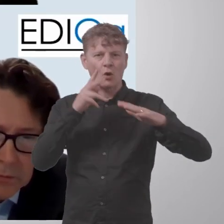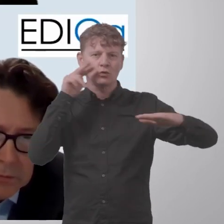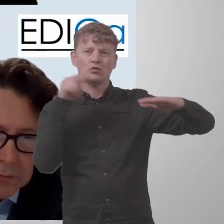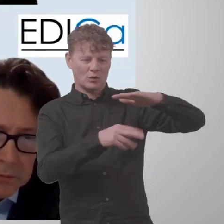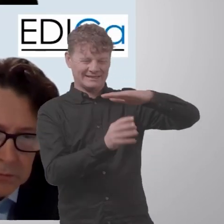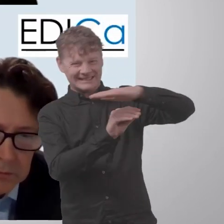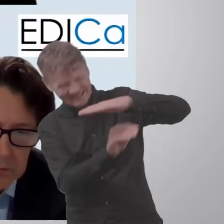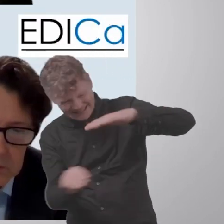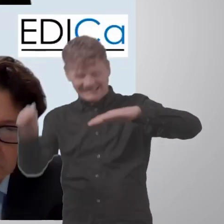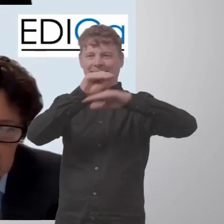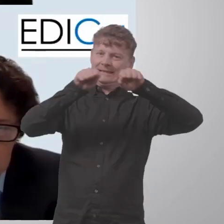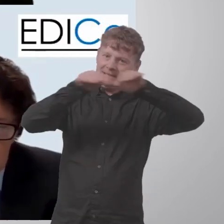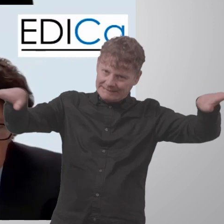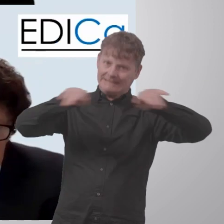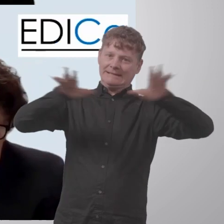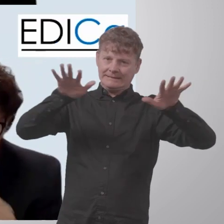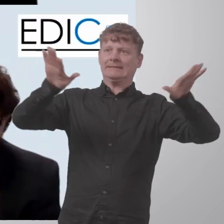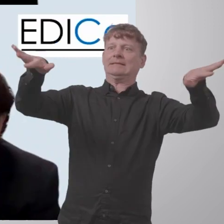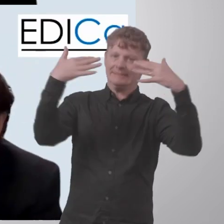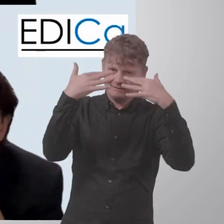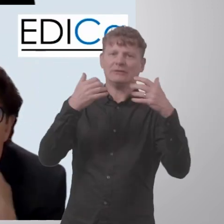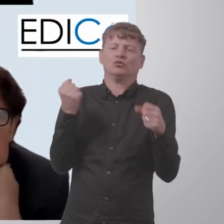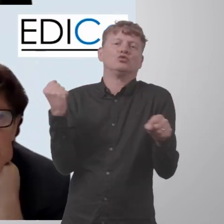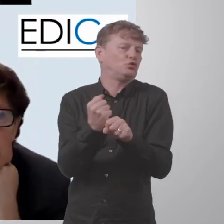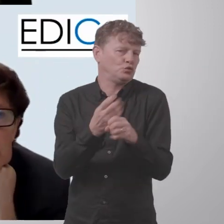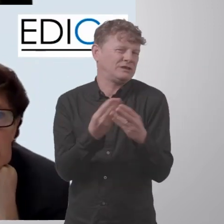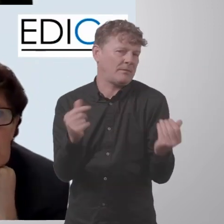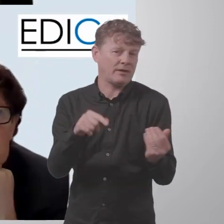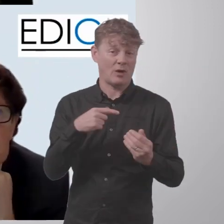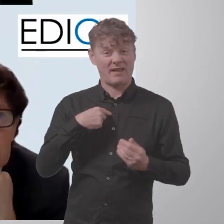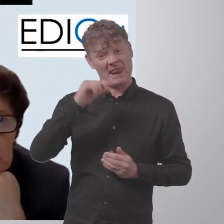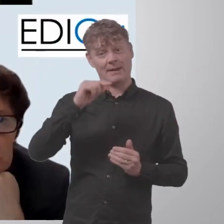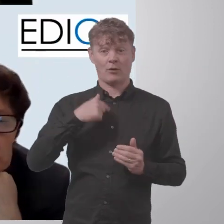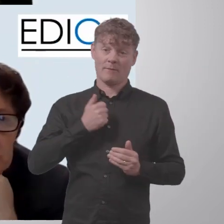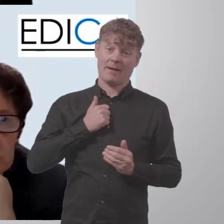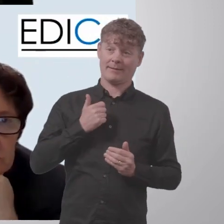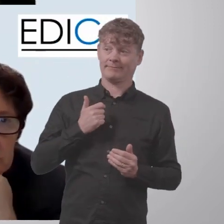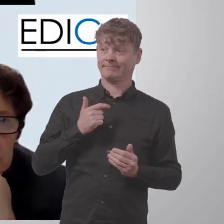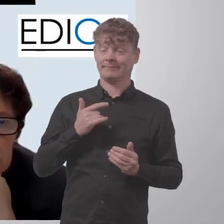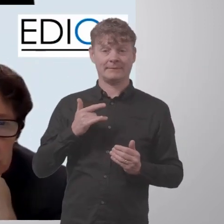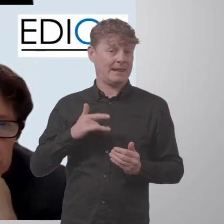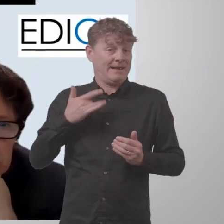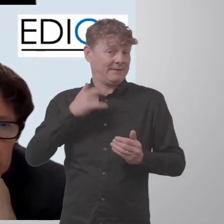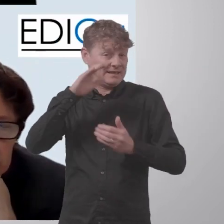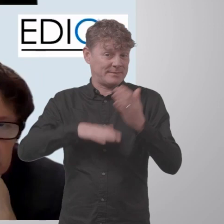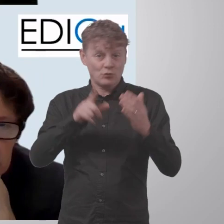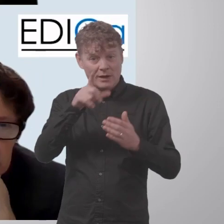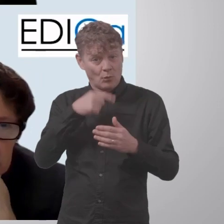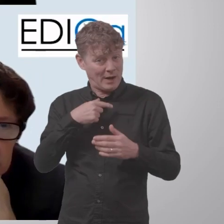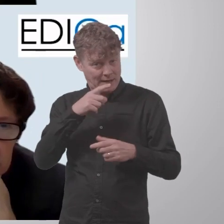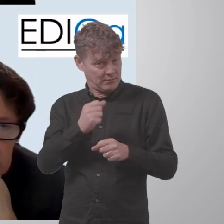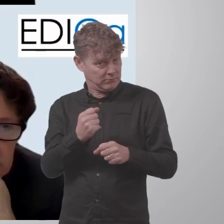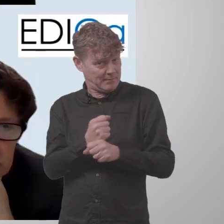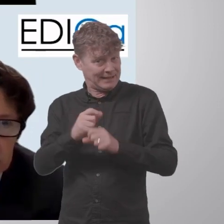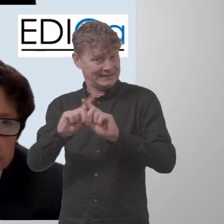them. So that was a sort of lived experience of the fact that you can make a difference in this space by reporting on things like